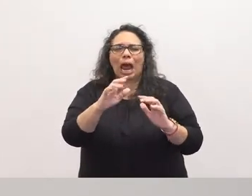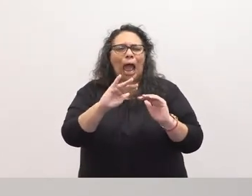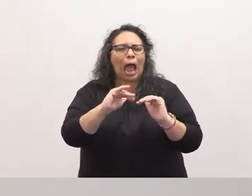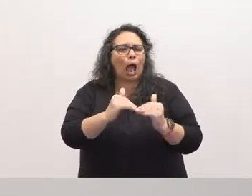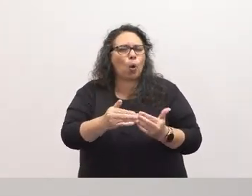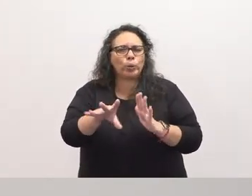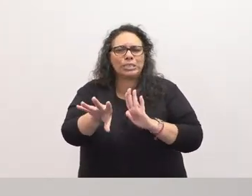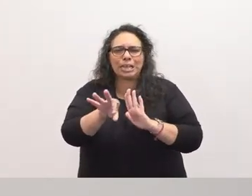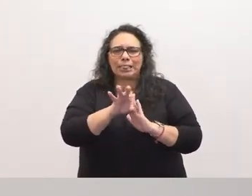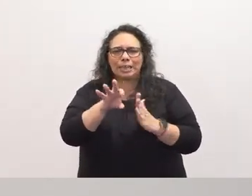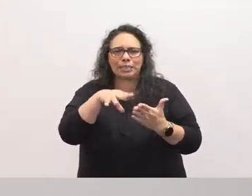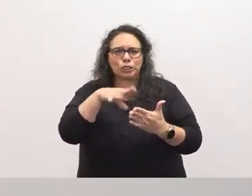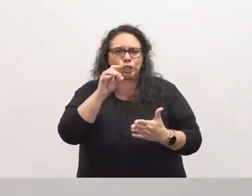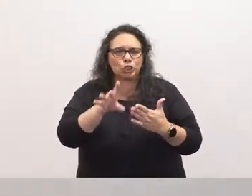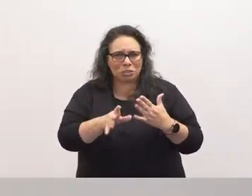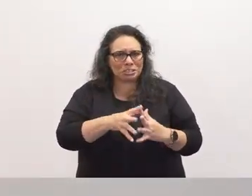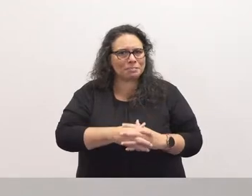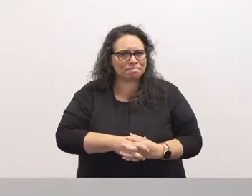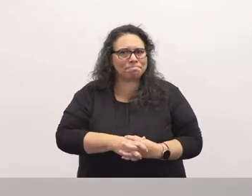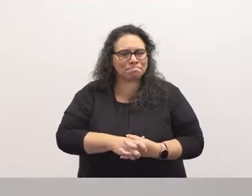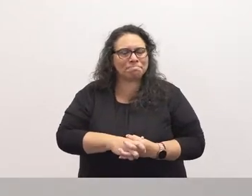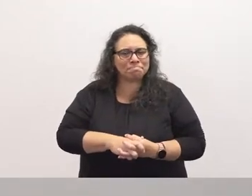selecting students?